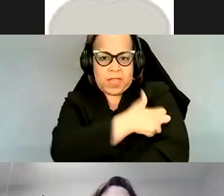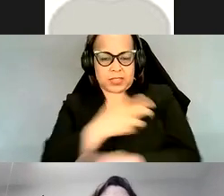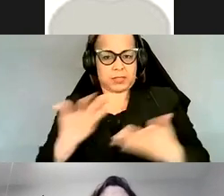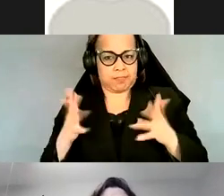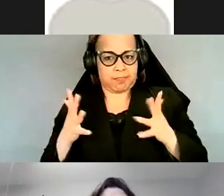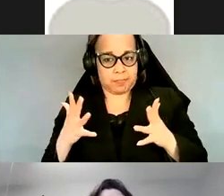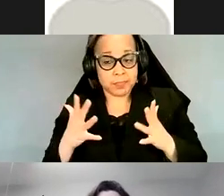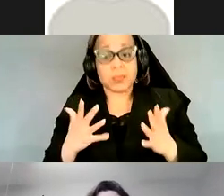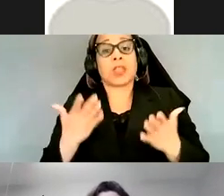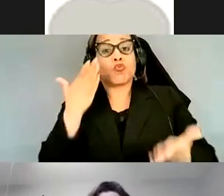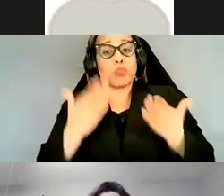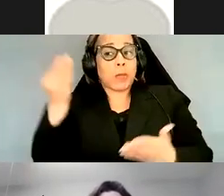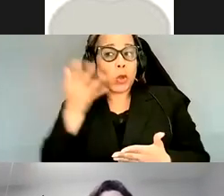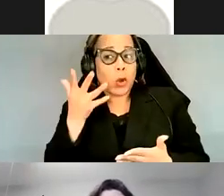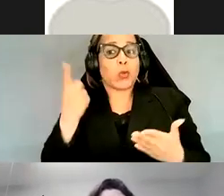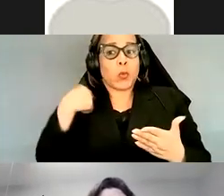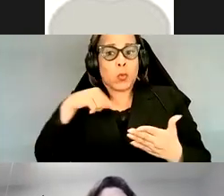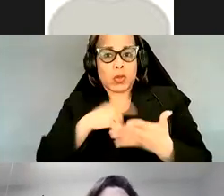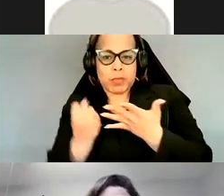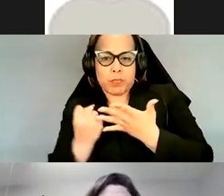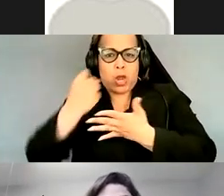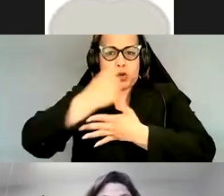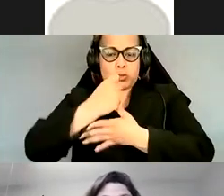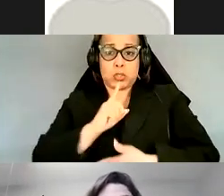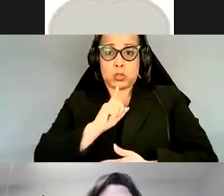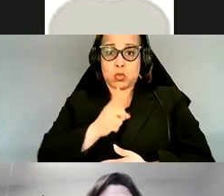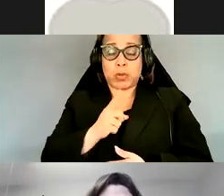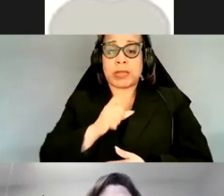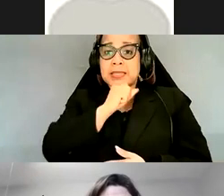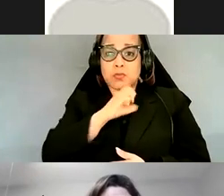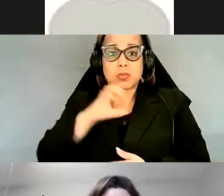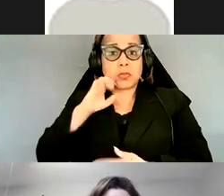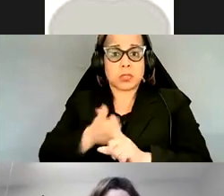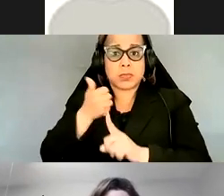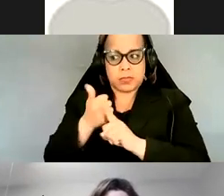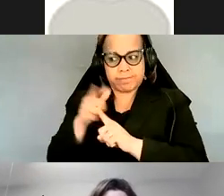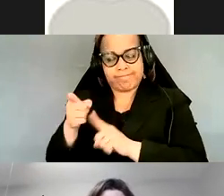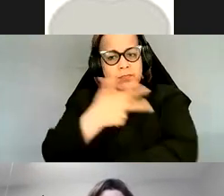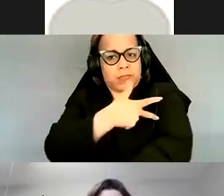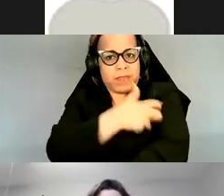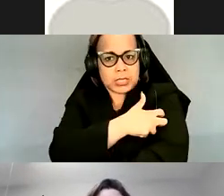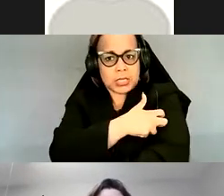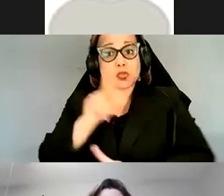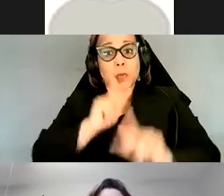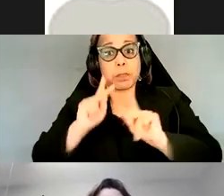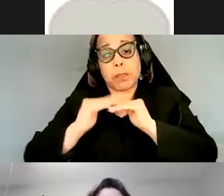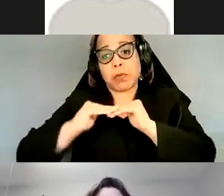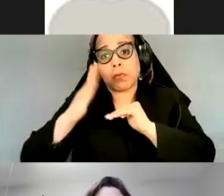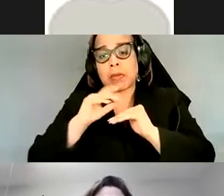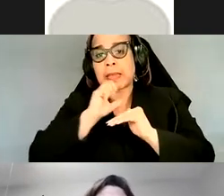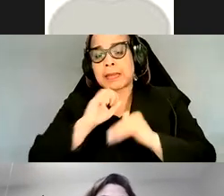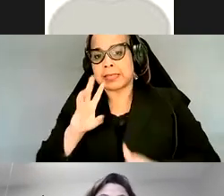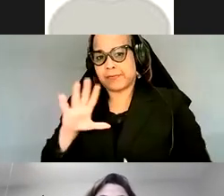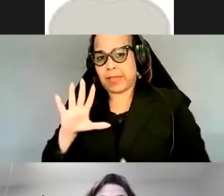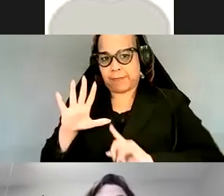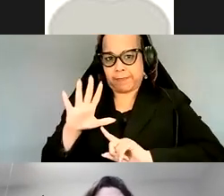And as you've probably heard, we have been prioritizing and ensuring that senior citizens have also been getting the vaccine. So people that are over the age of 65